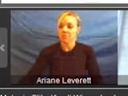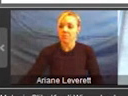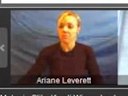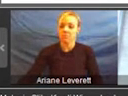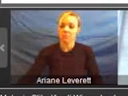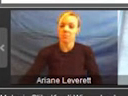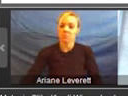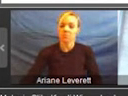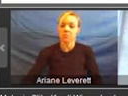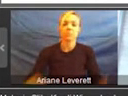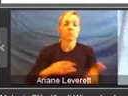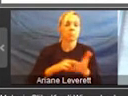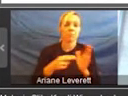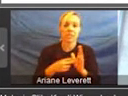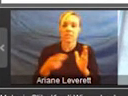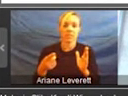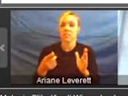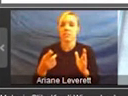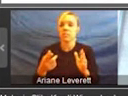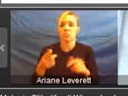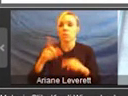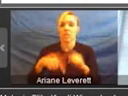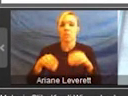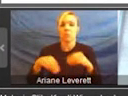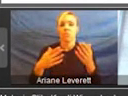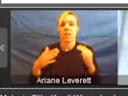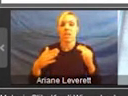equal access for all.